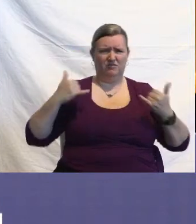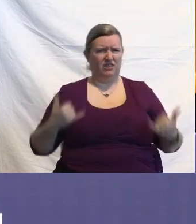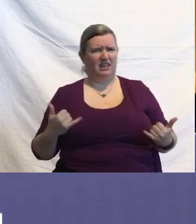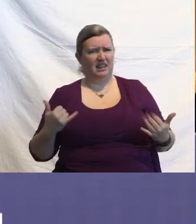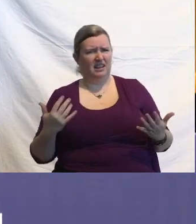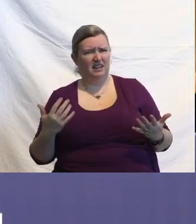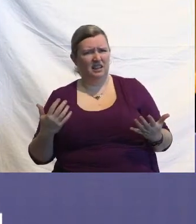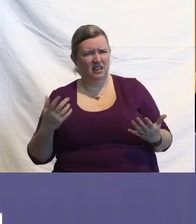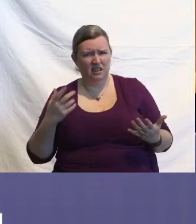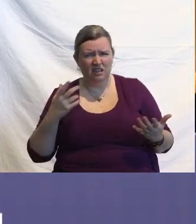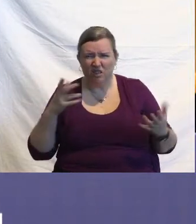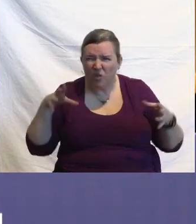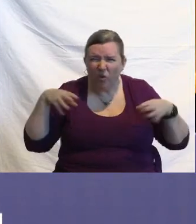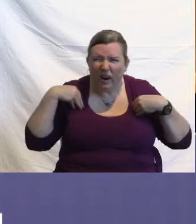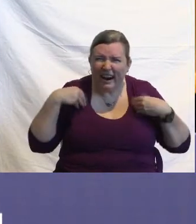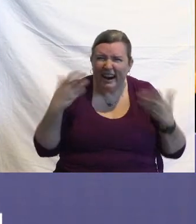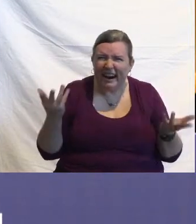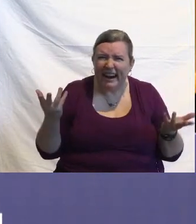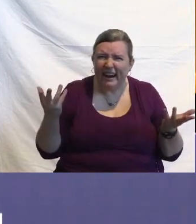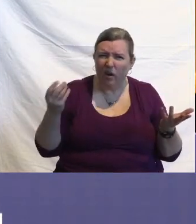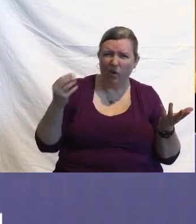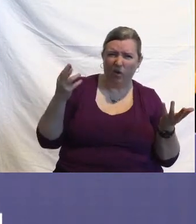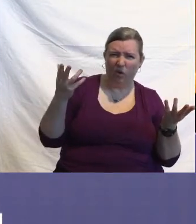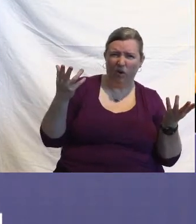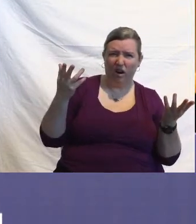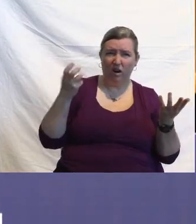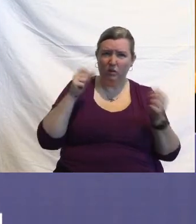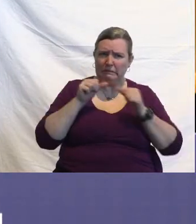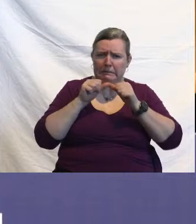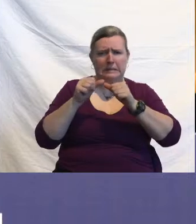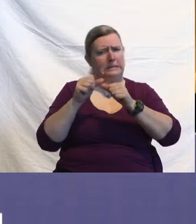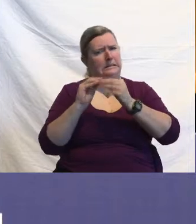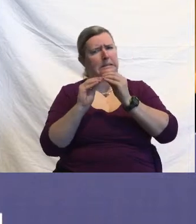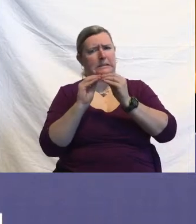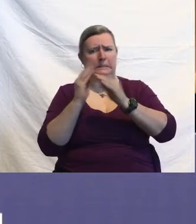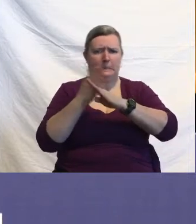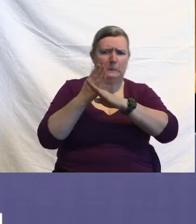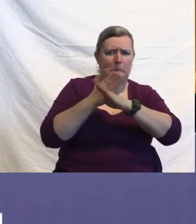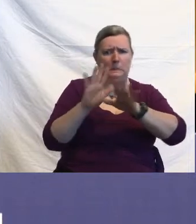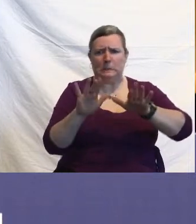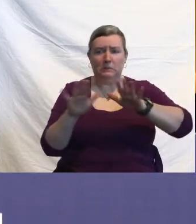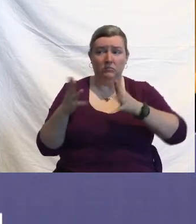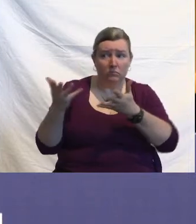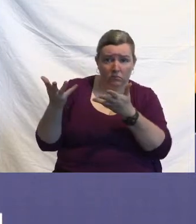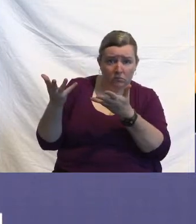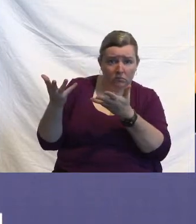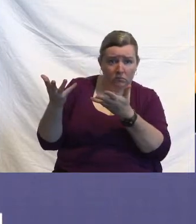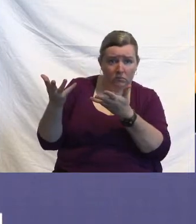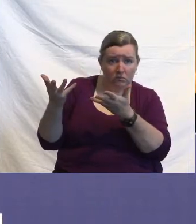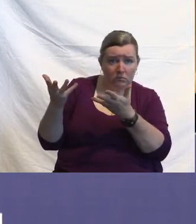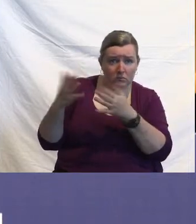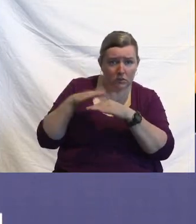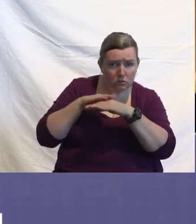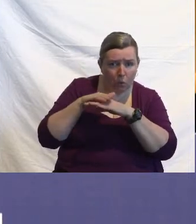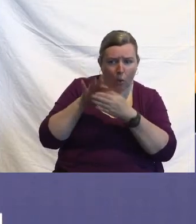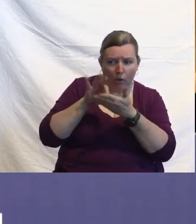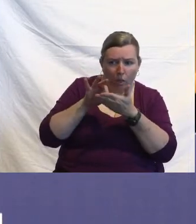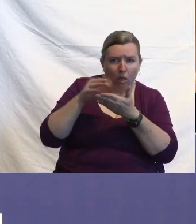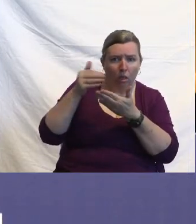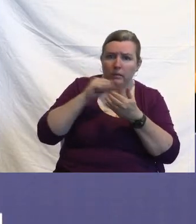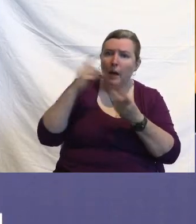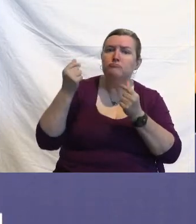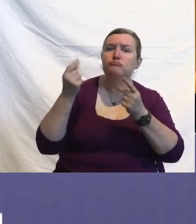something that you and the state is working on to prevent those sort of like pretty slow counting that makes results look pretty different at different